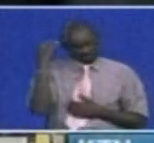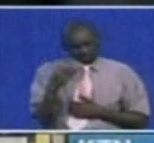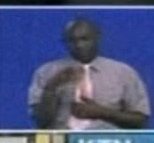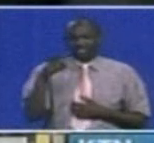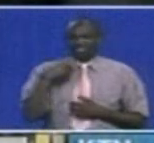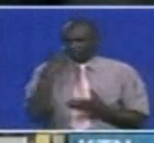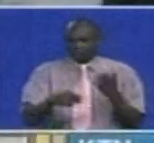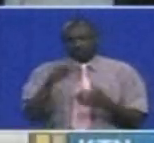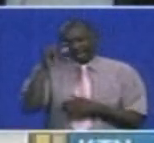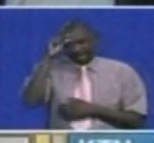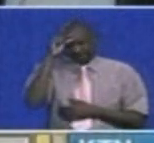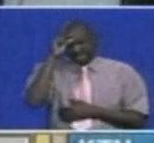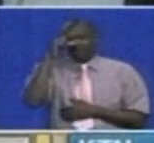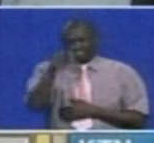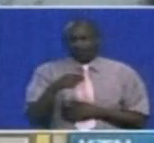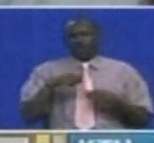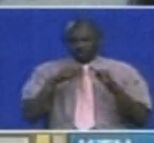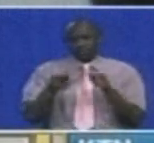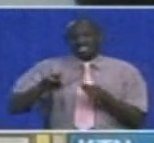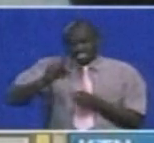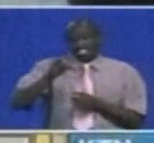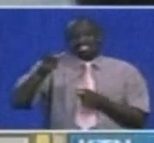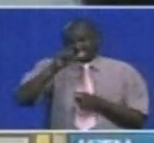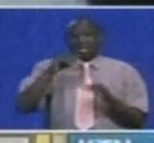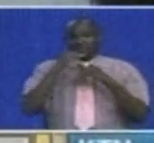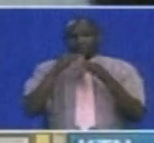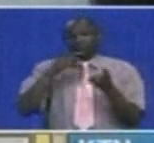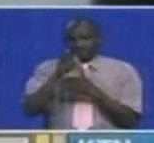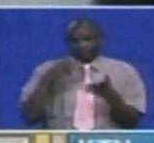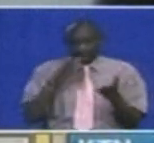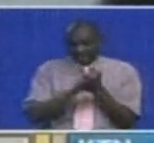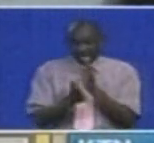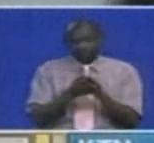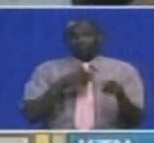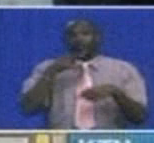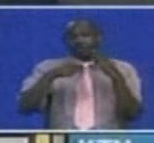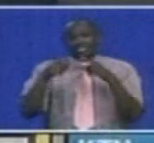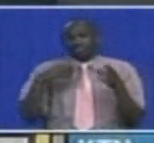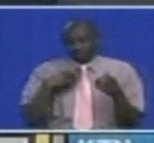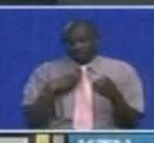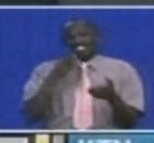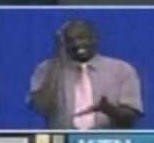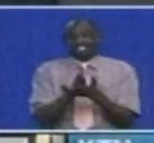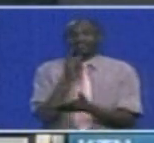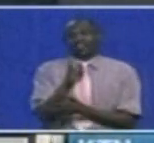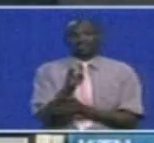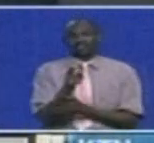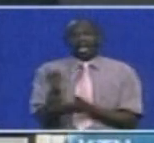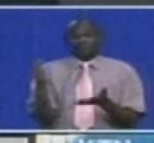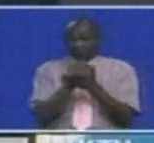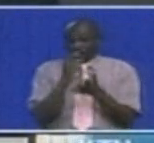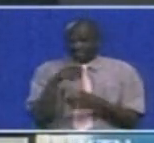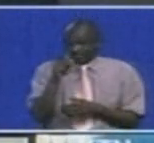call to the government not to keep increasing the minimum wage without a proper process to justify the cost. Employers, therefore, do